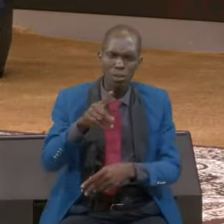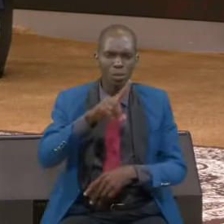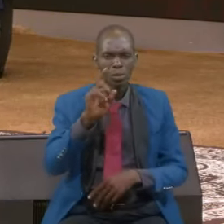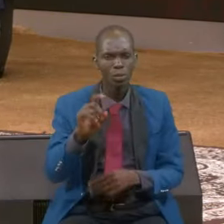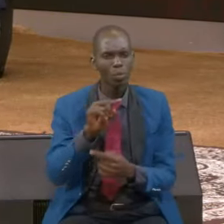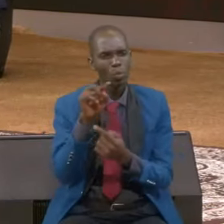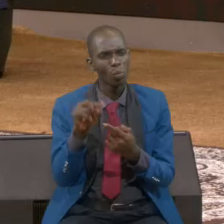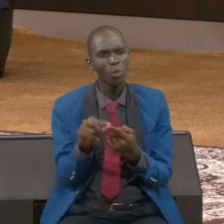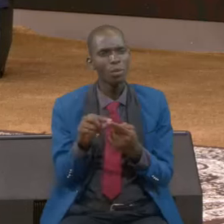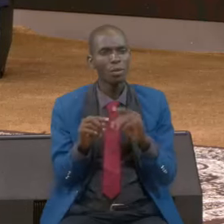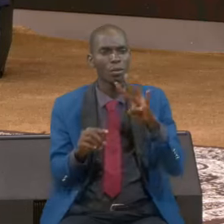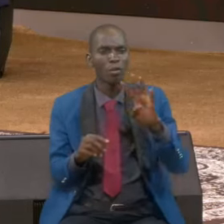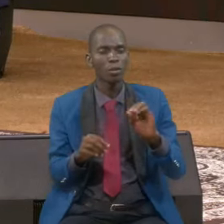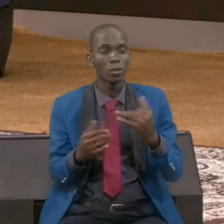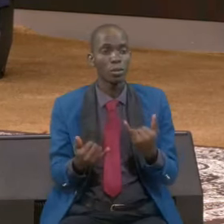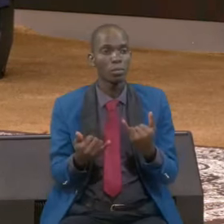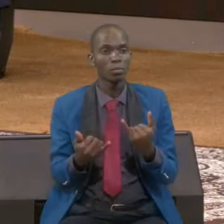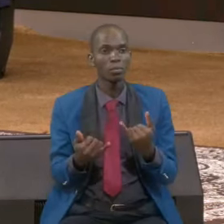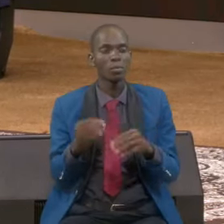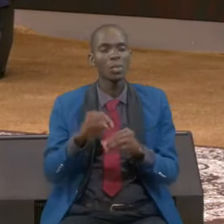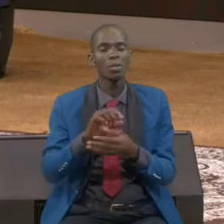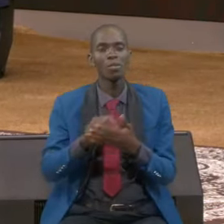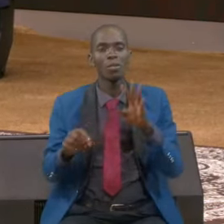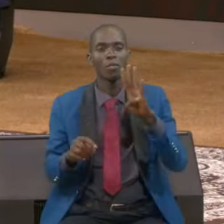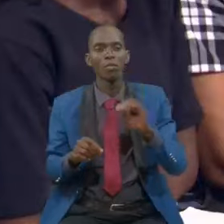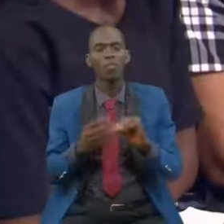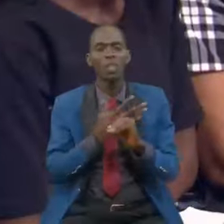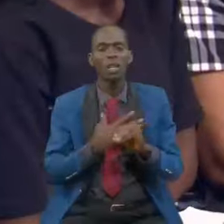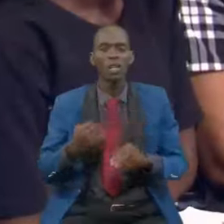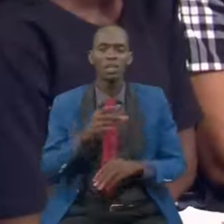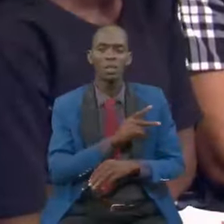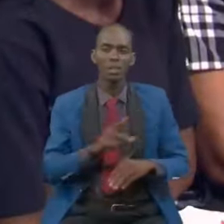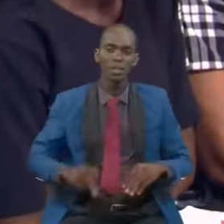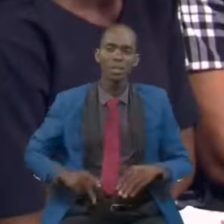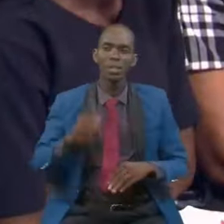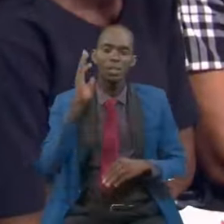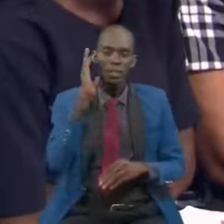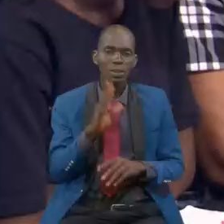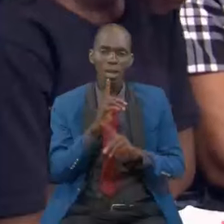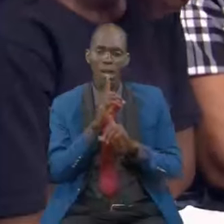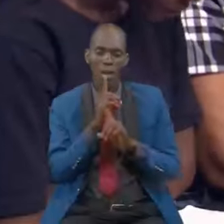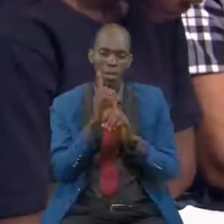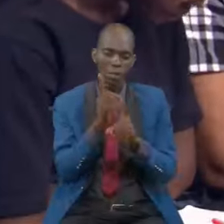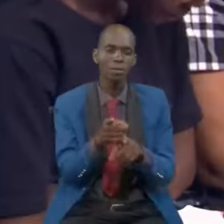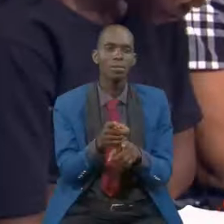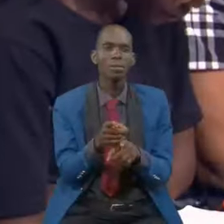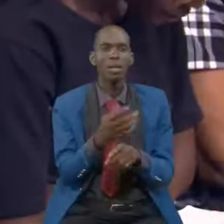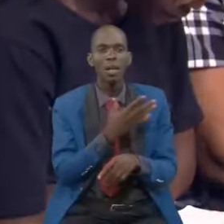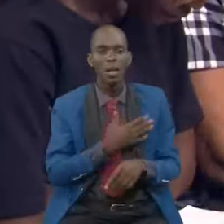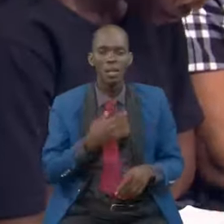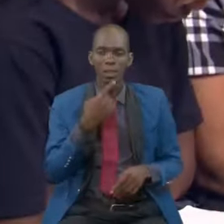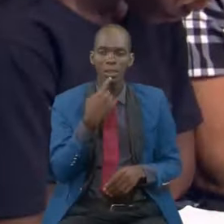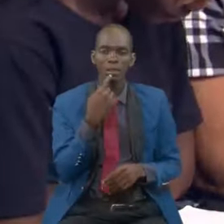Verse 40 now. In verse 40, and the king shall answer and